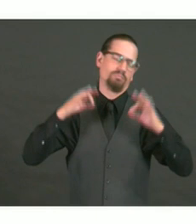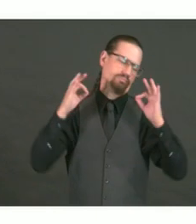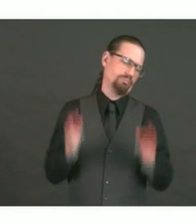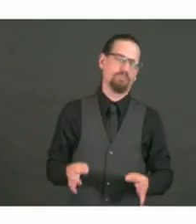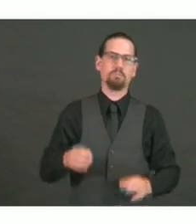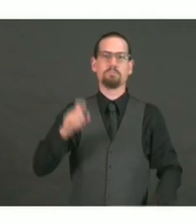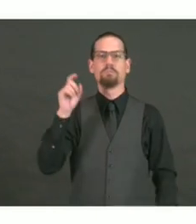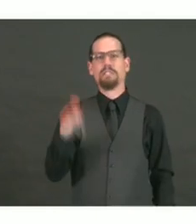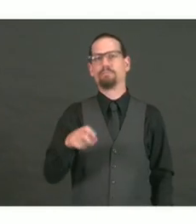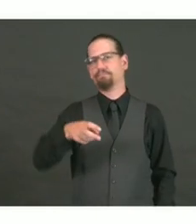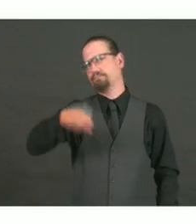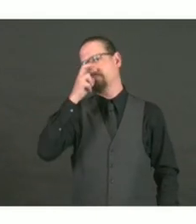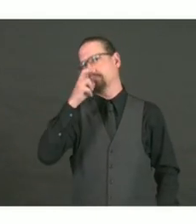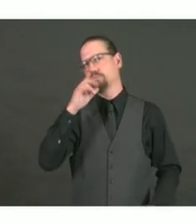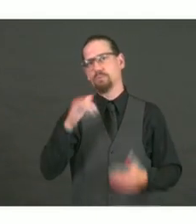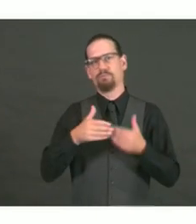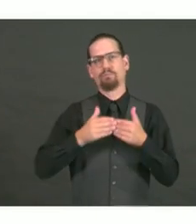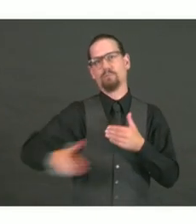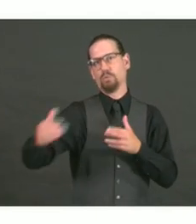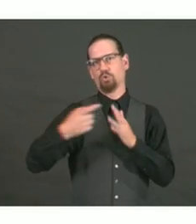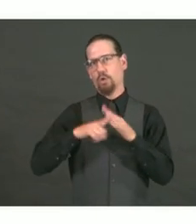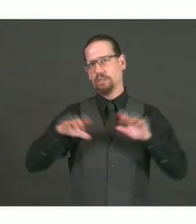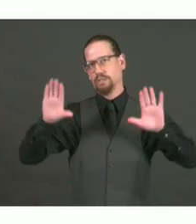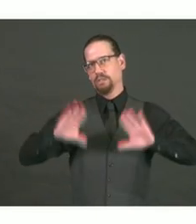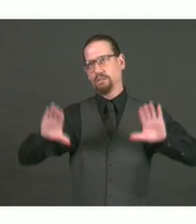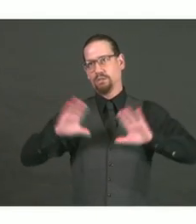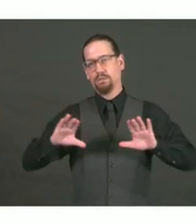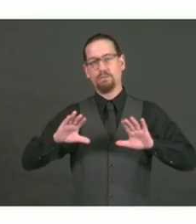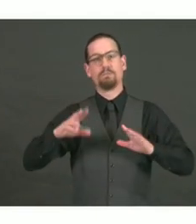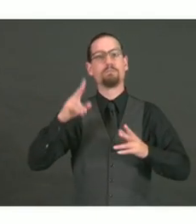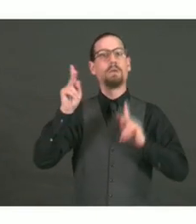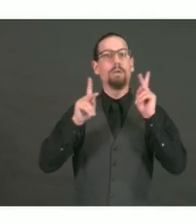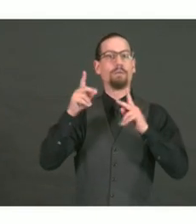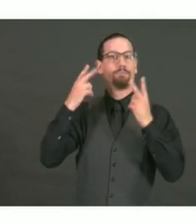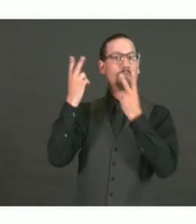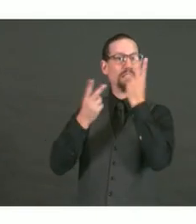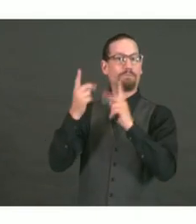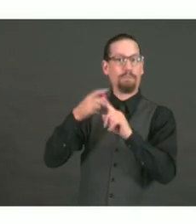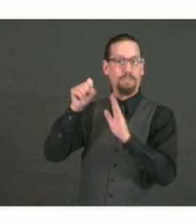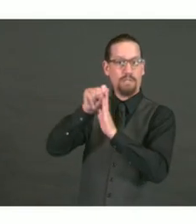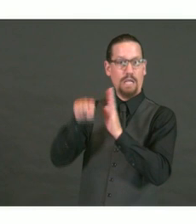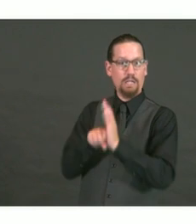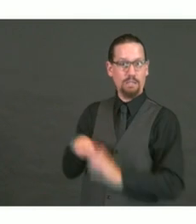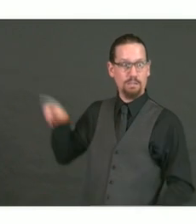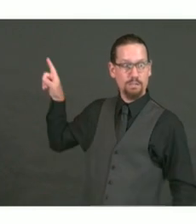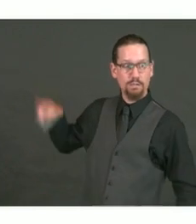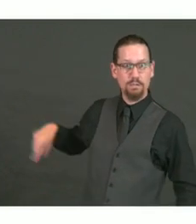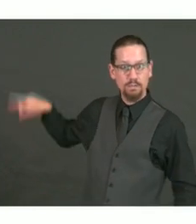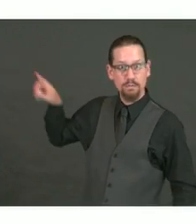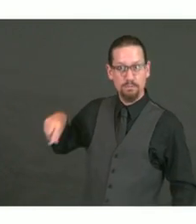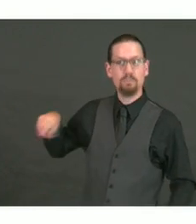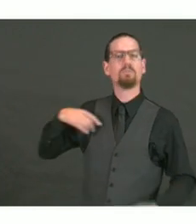step to clamp down on out-of-town visitors. We want you to come and stay here, but you have to follow